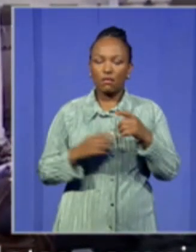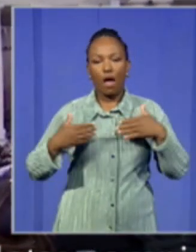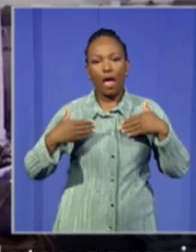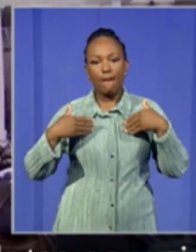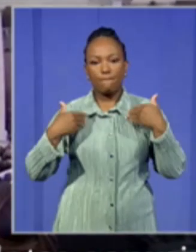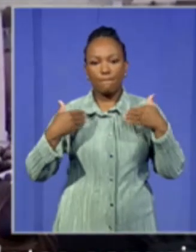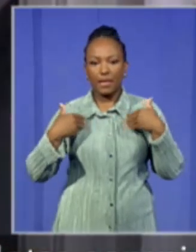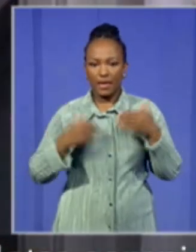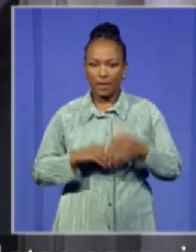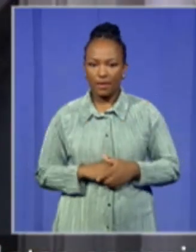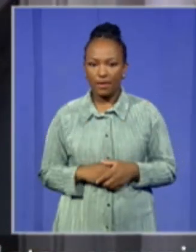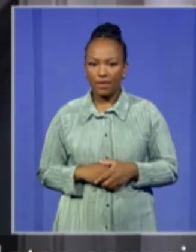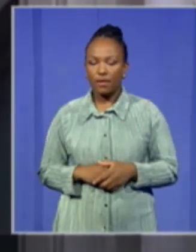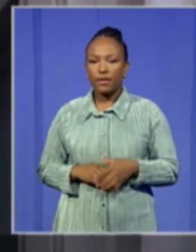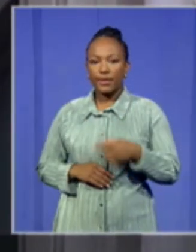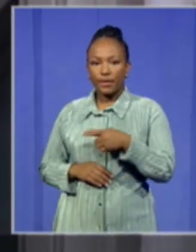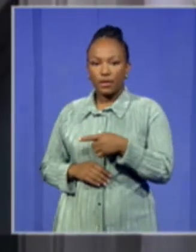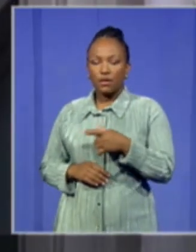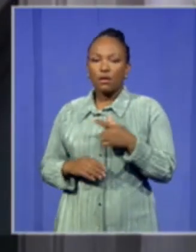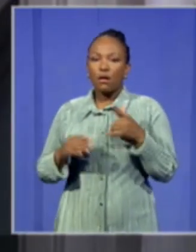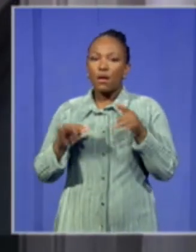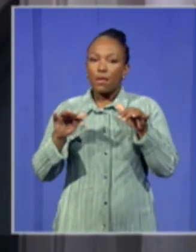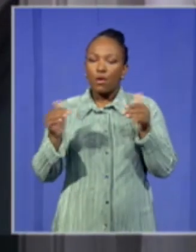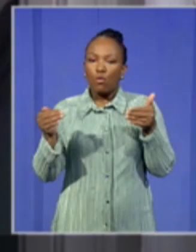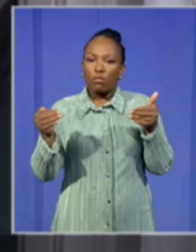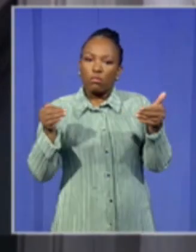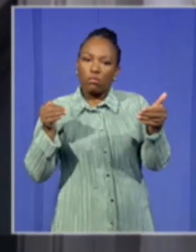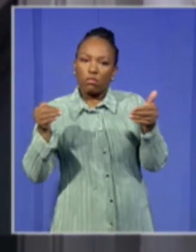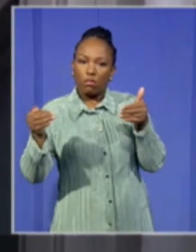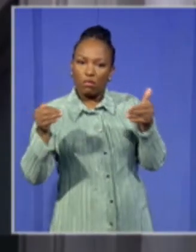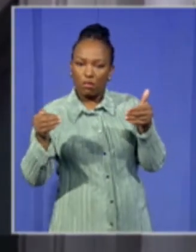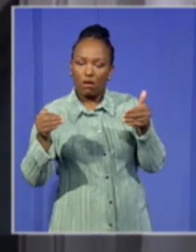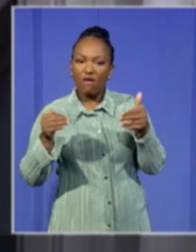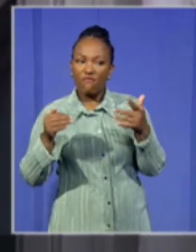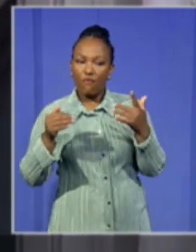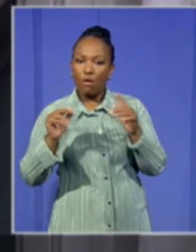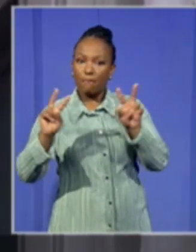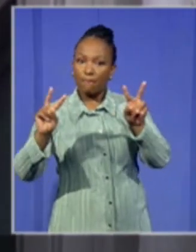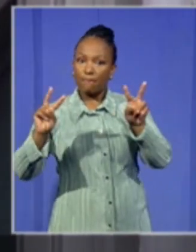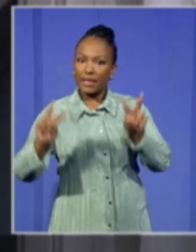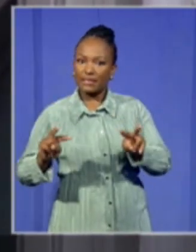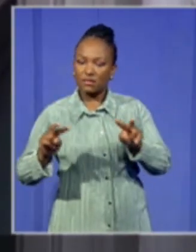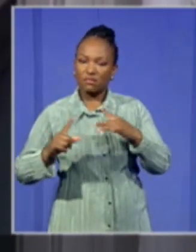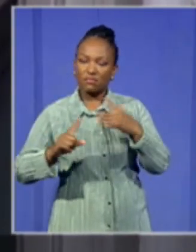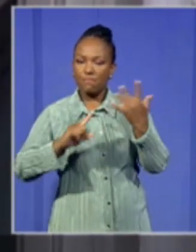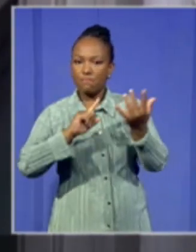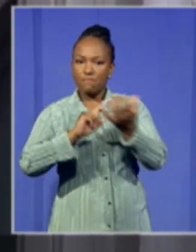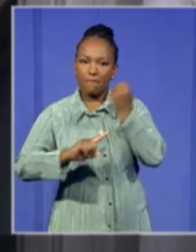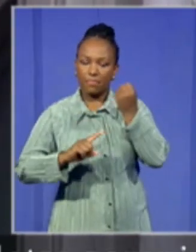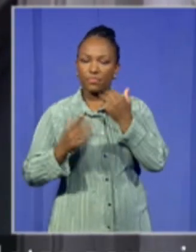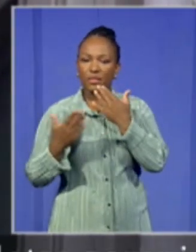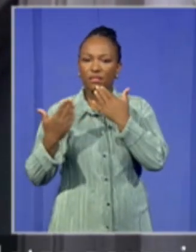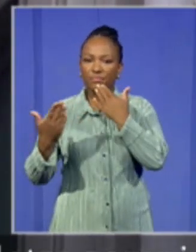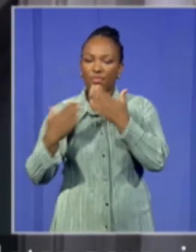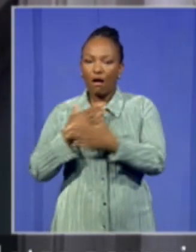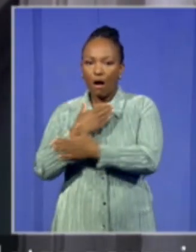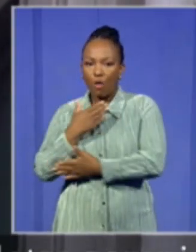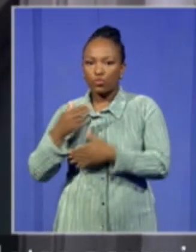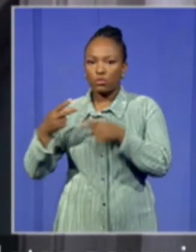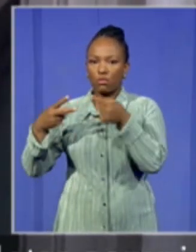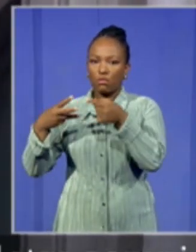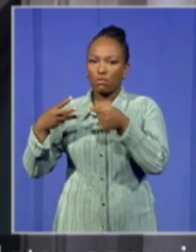mediators. It is a good job to mediate for peace to be achieved. I thank the mediators and all the